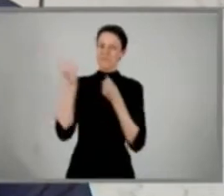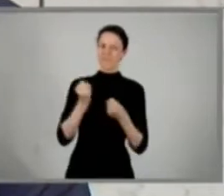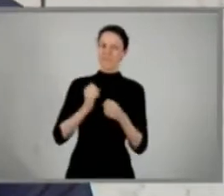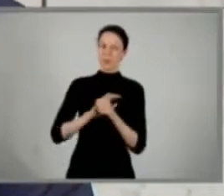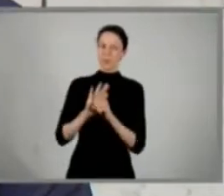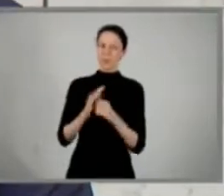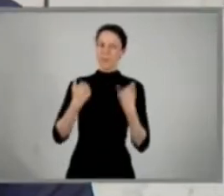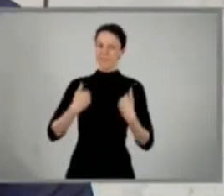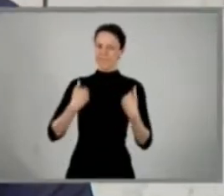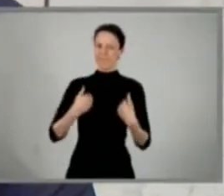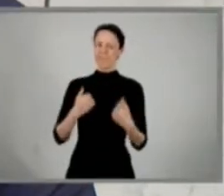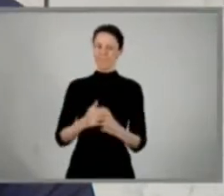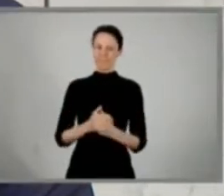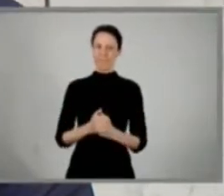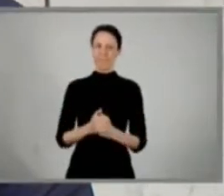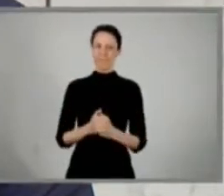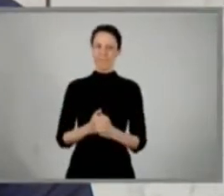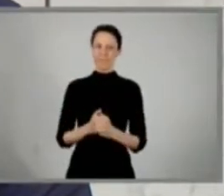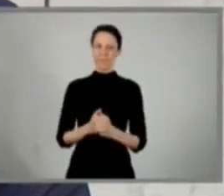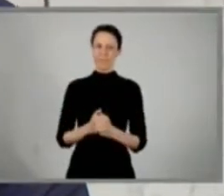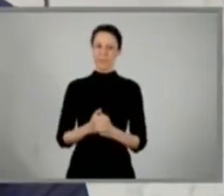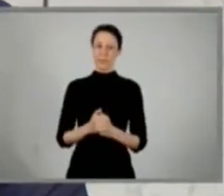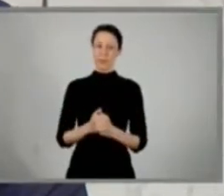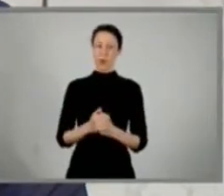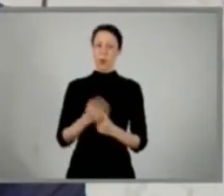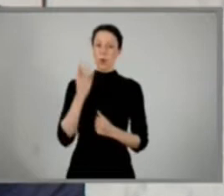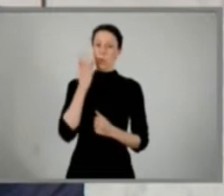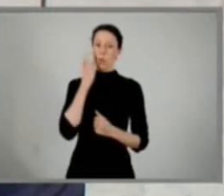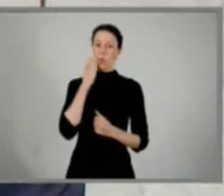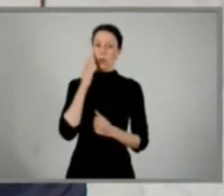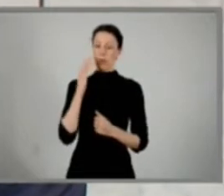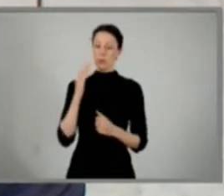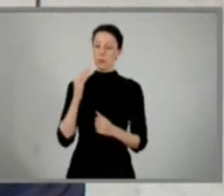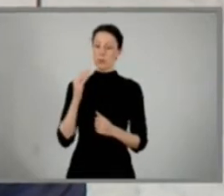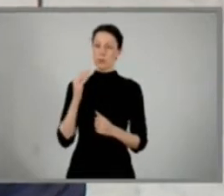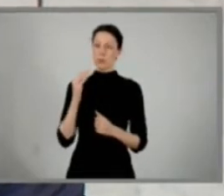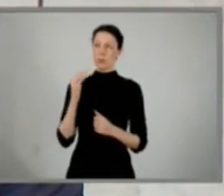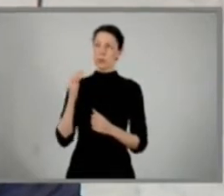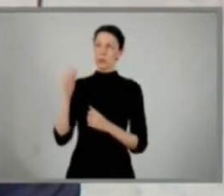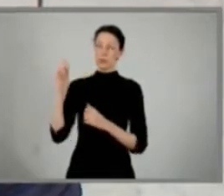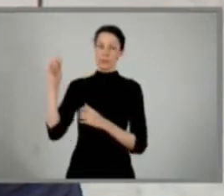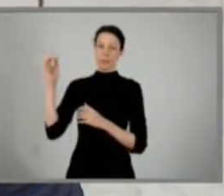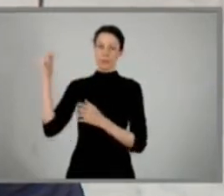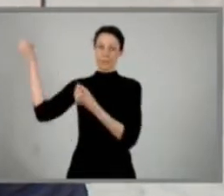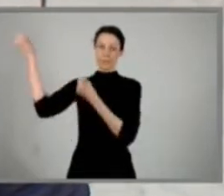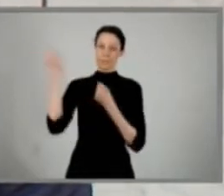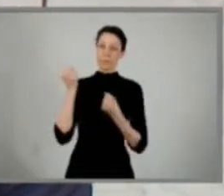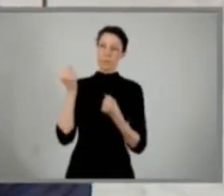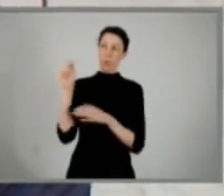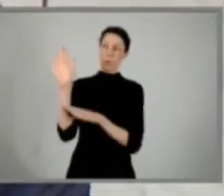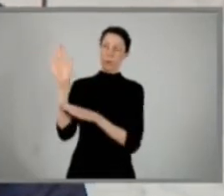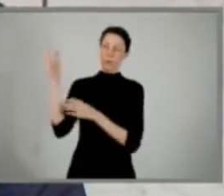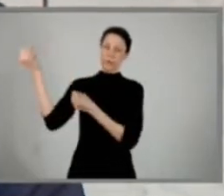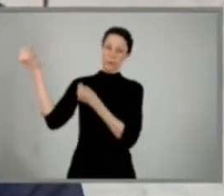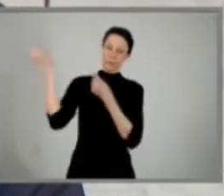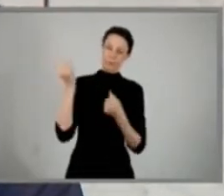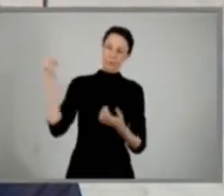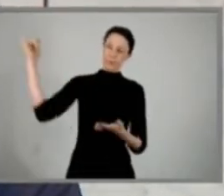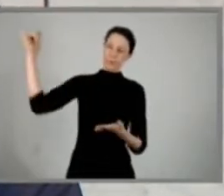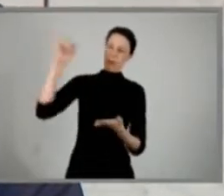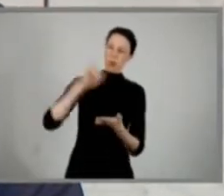and securing these cases when in quarantine on return of Australians back to Australia, then that is a sign of